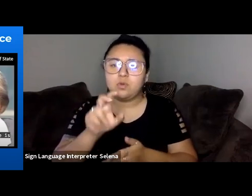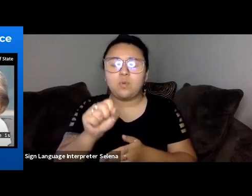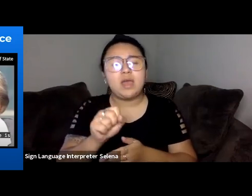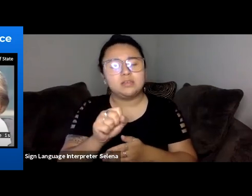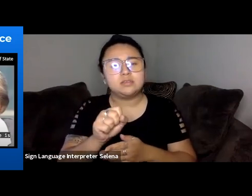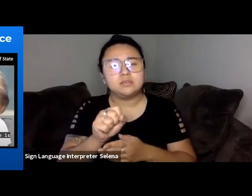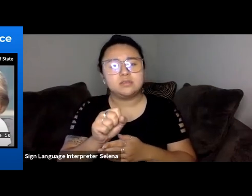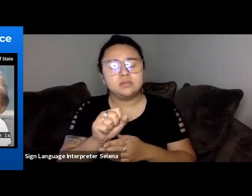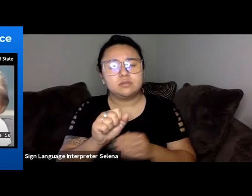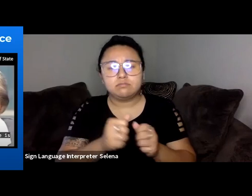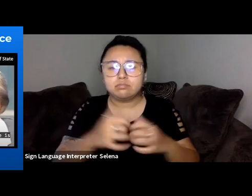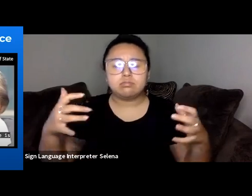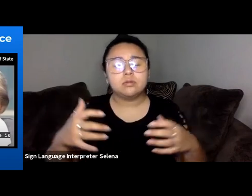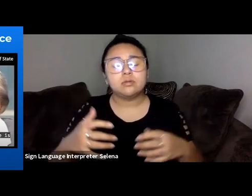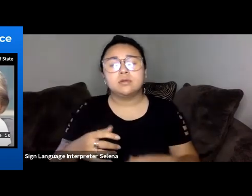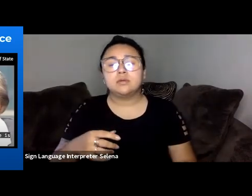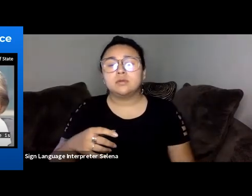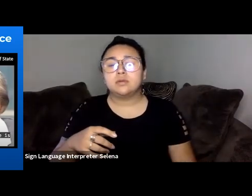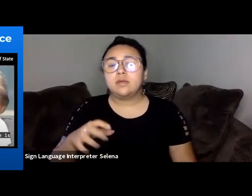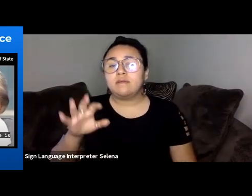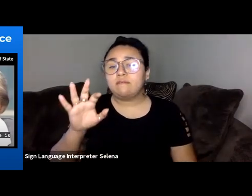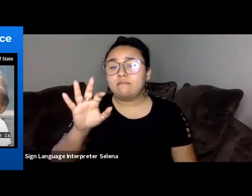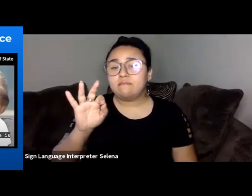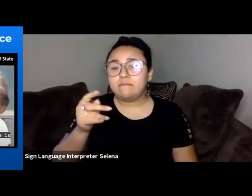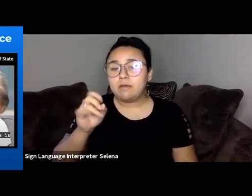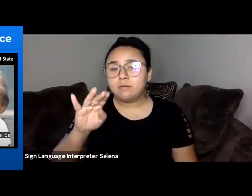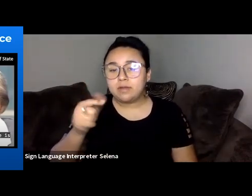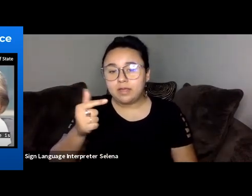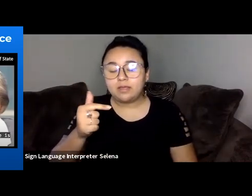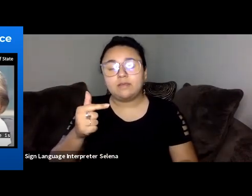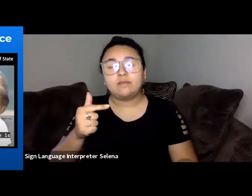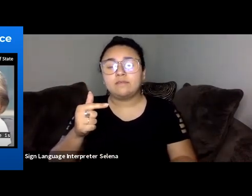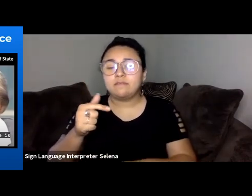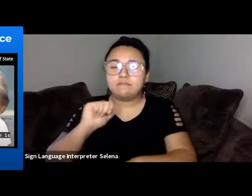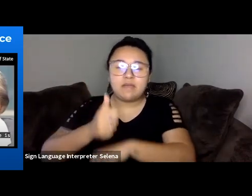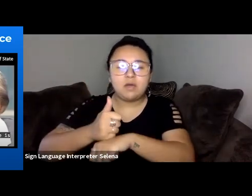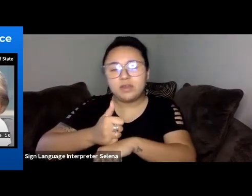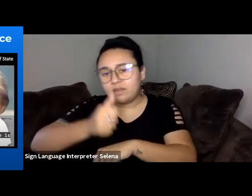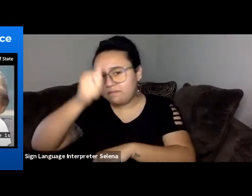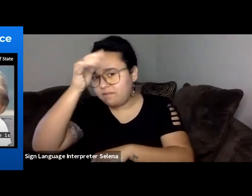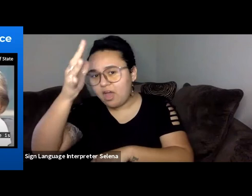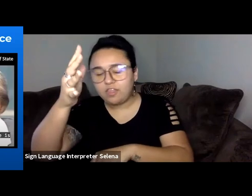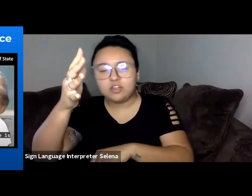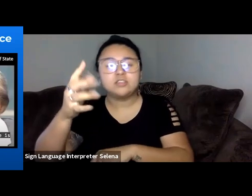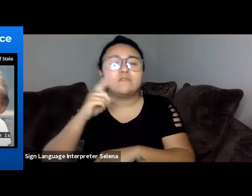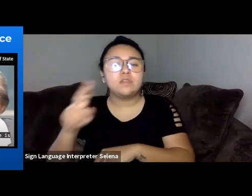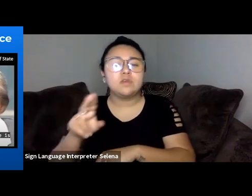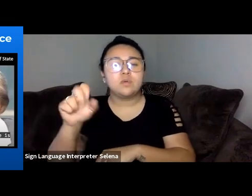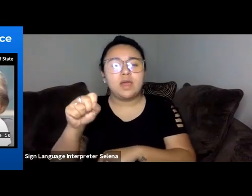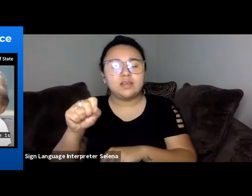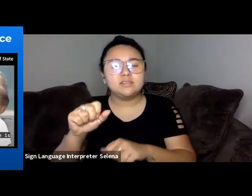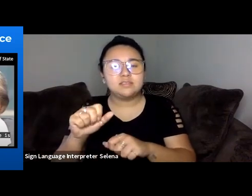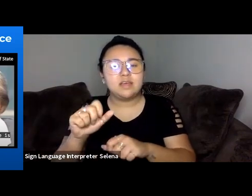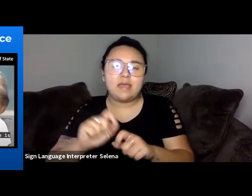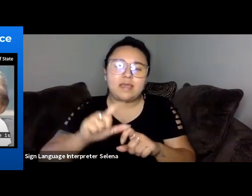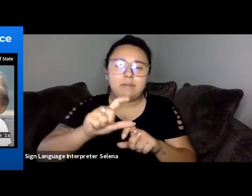committed genocide, believed certain things and did certain things that they did is not supposed to disqualify them from the moral